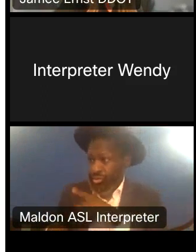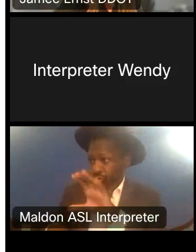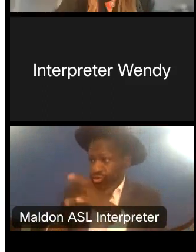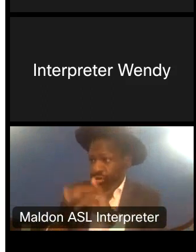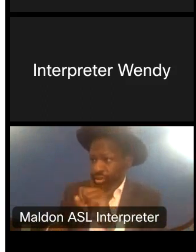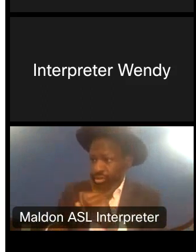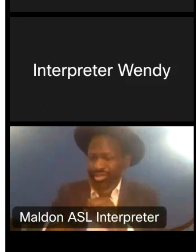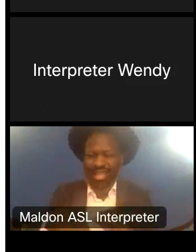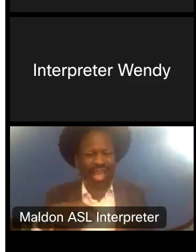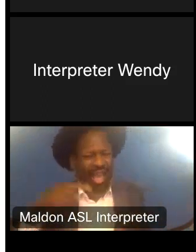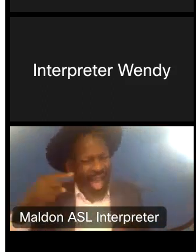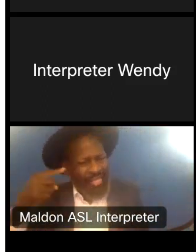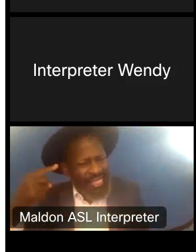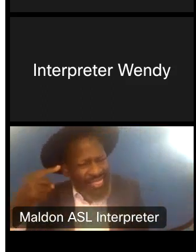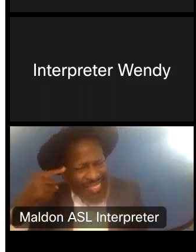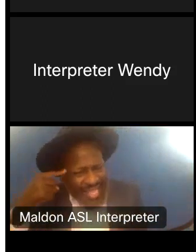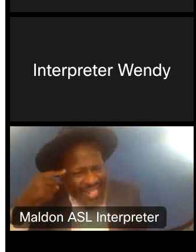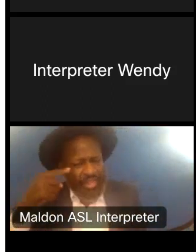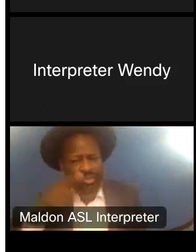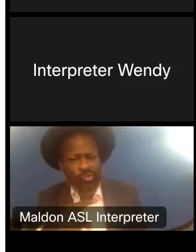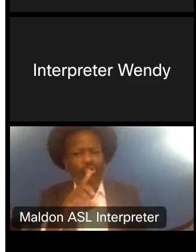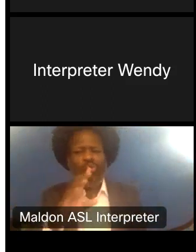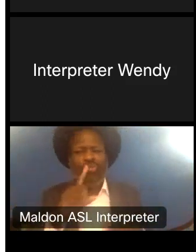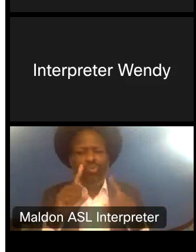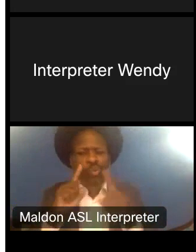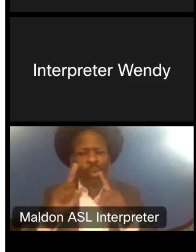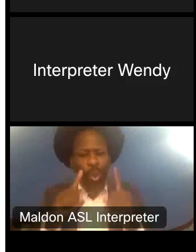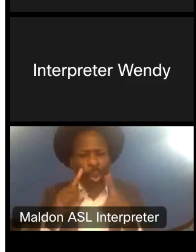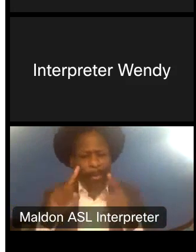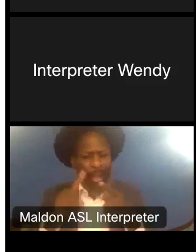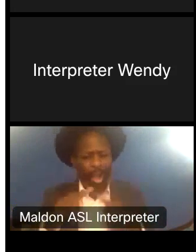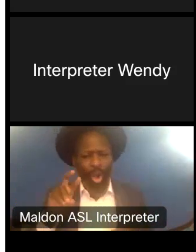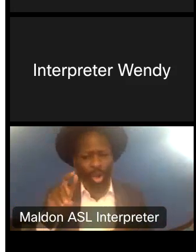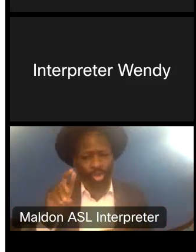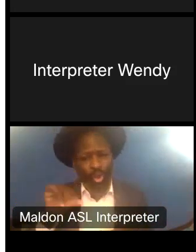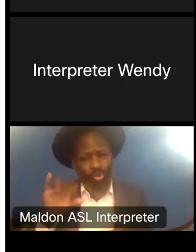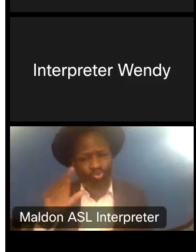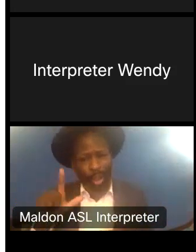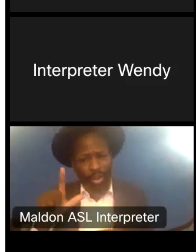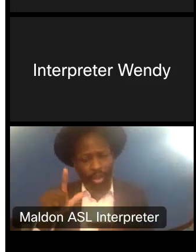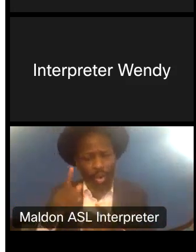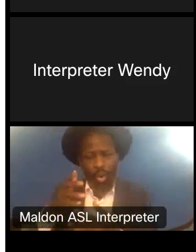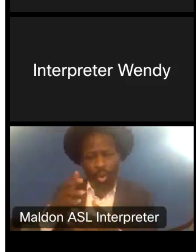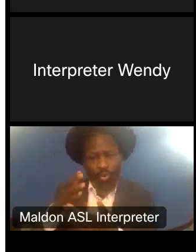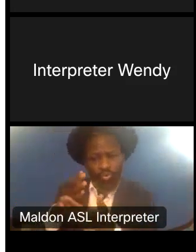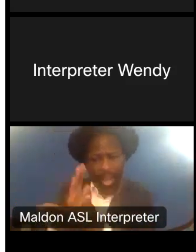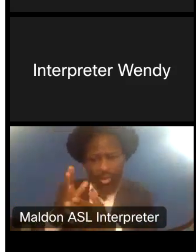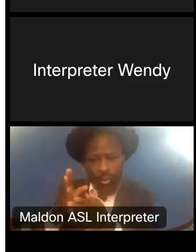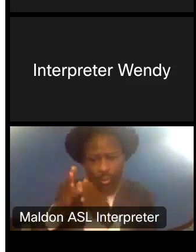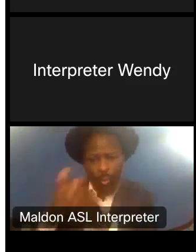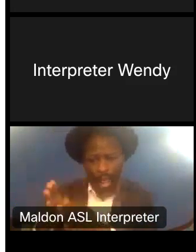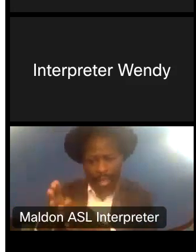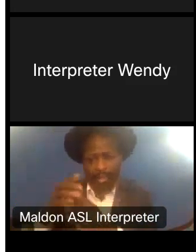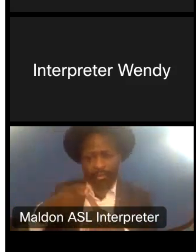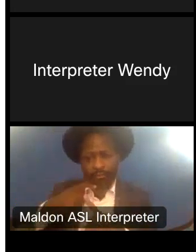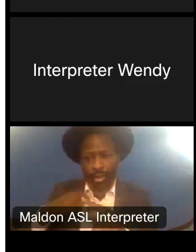I think what you're referring to there is that the rail right of way that runs from just north of